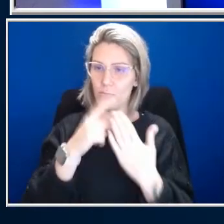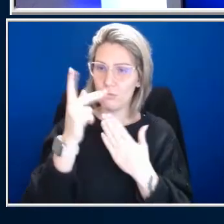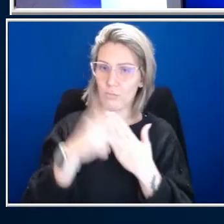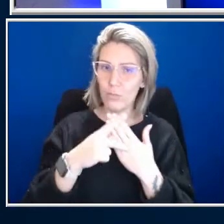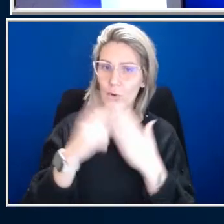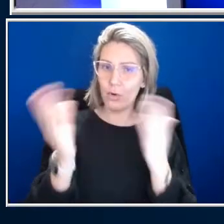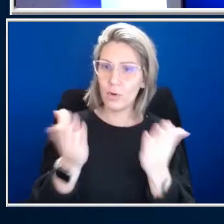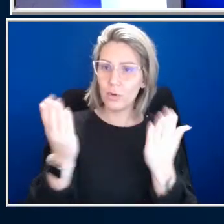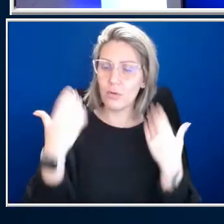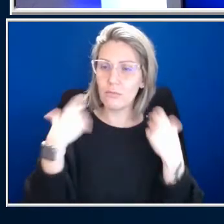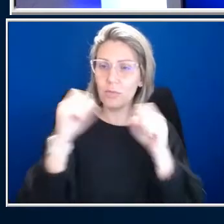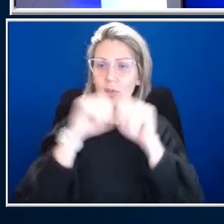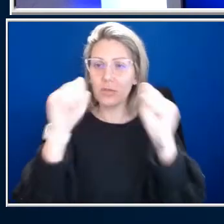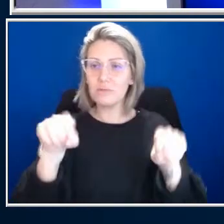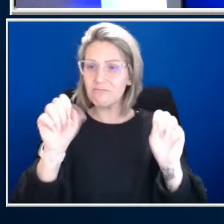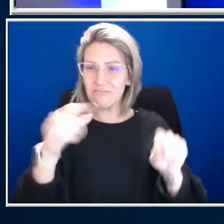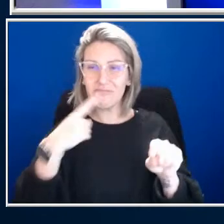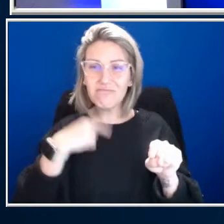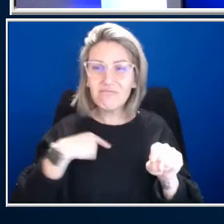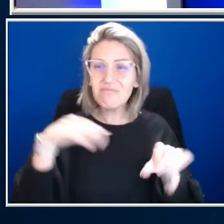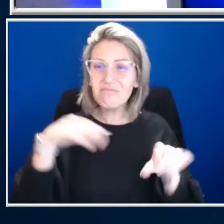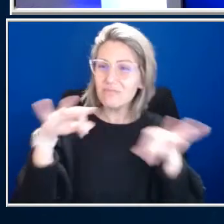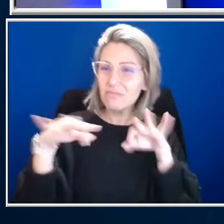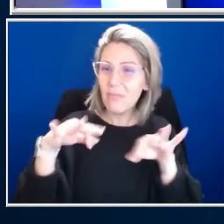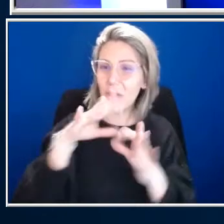Just tell us about this center and who you're treating.